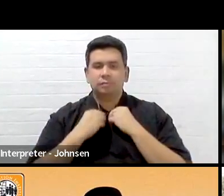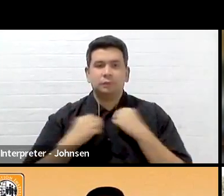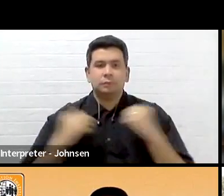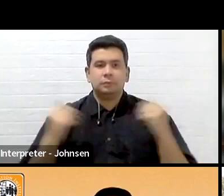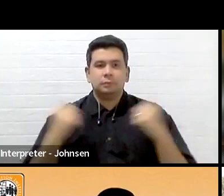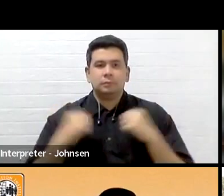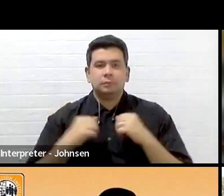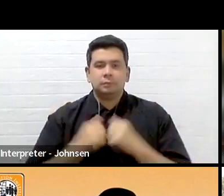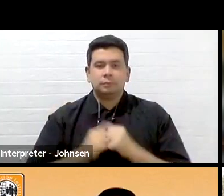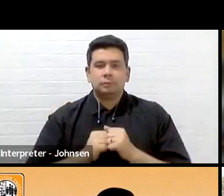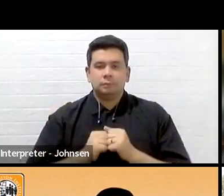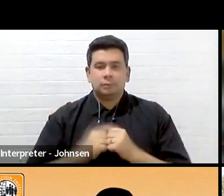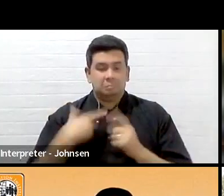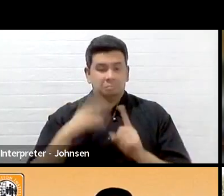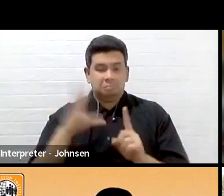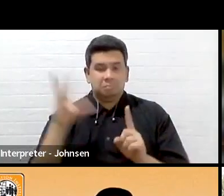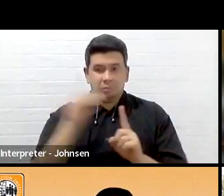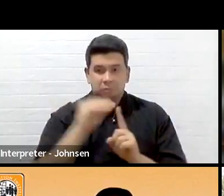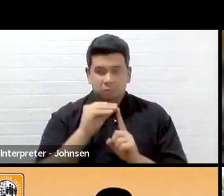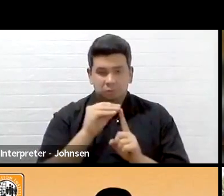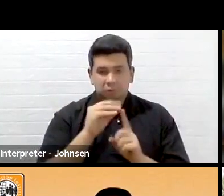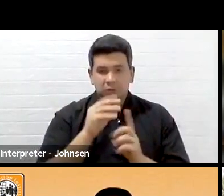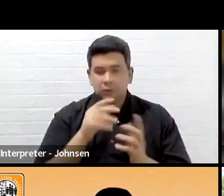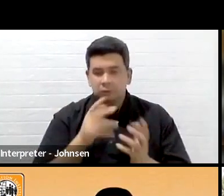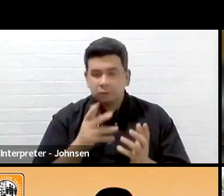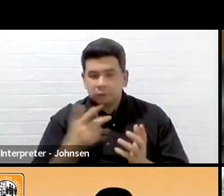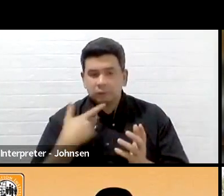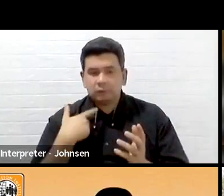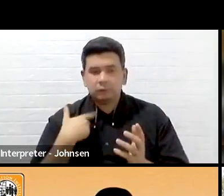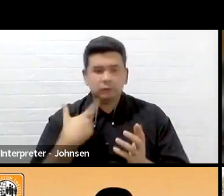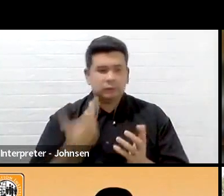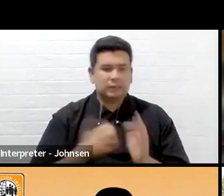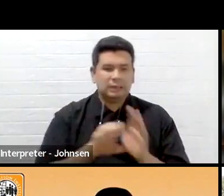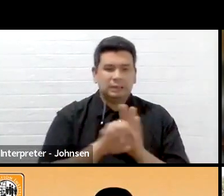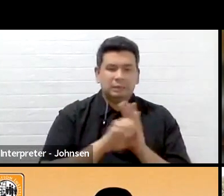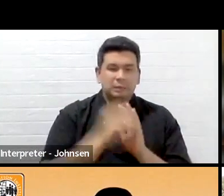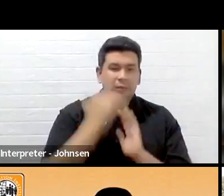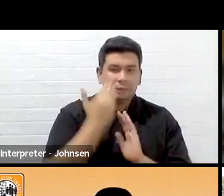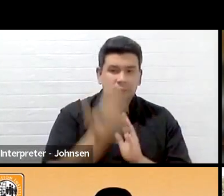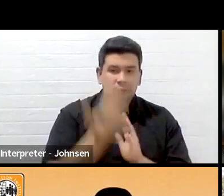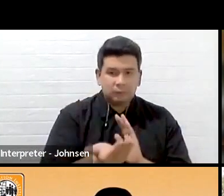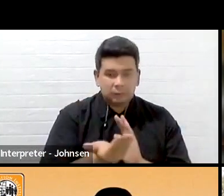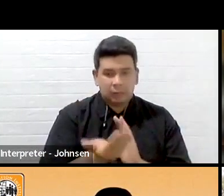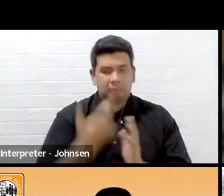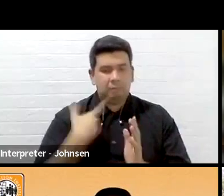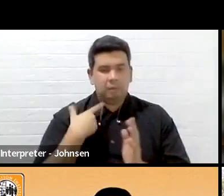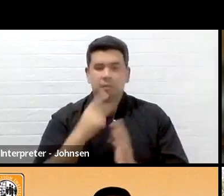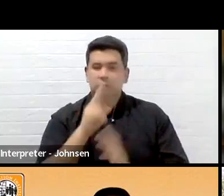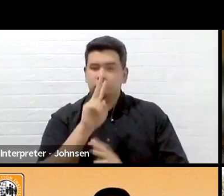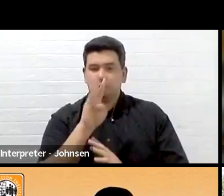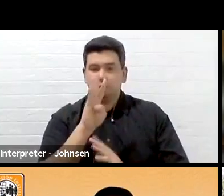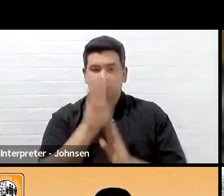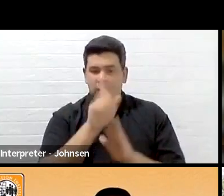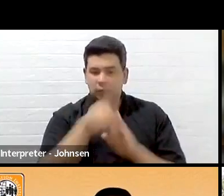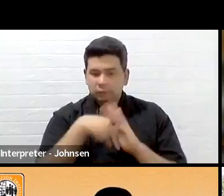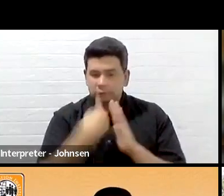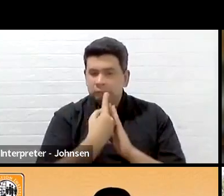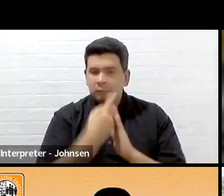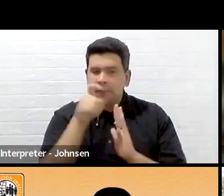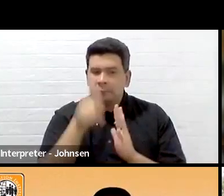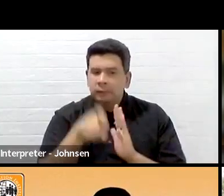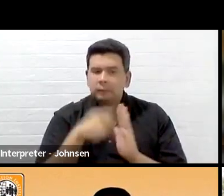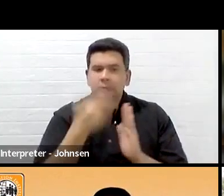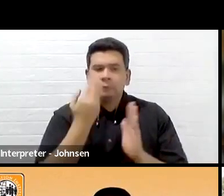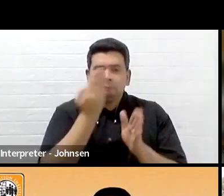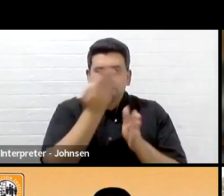of their culture na dapat mailibing na ang ang namatay within 24 hours, no? And so